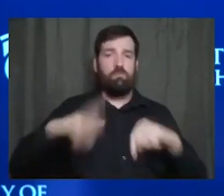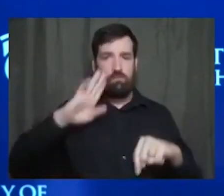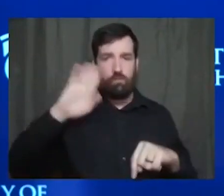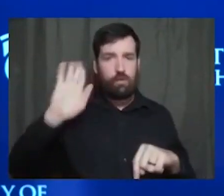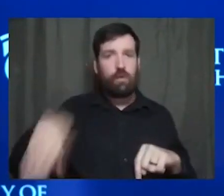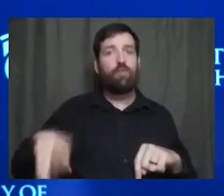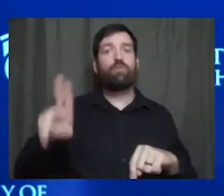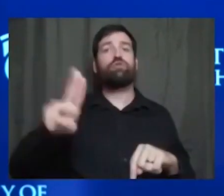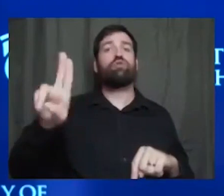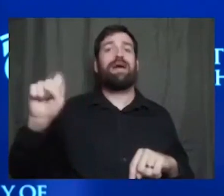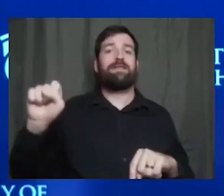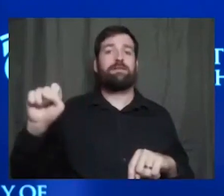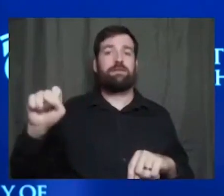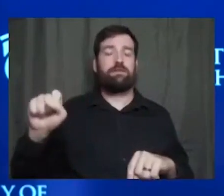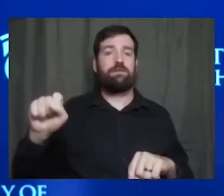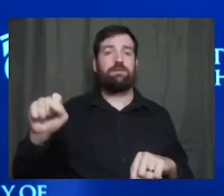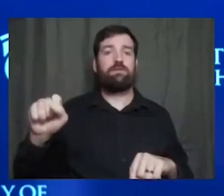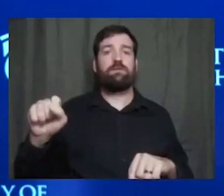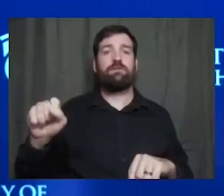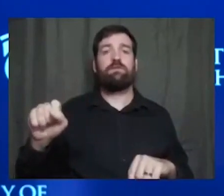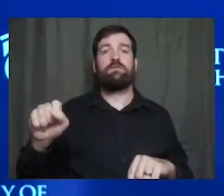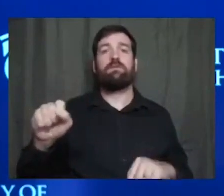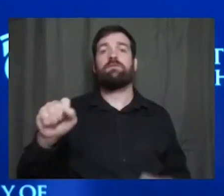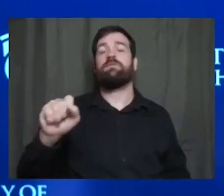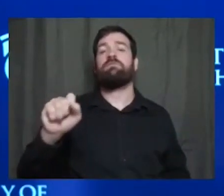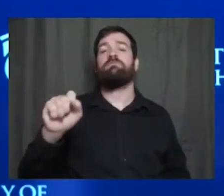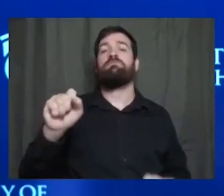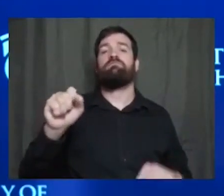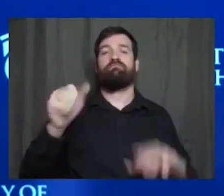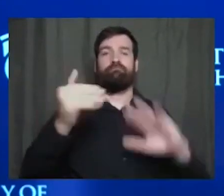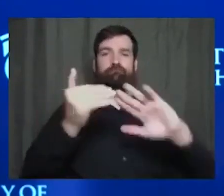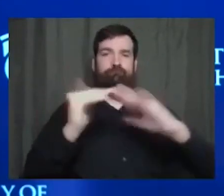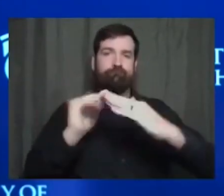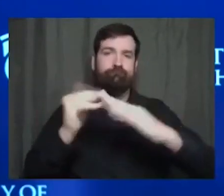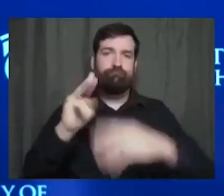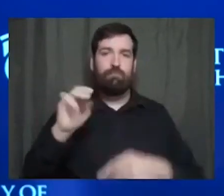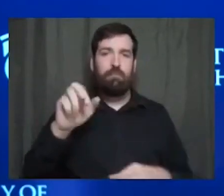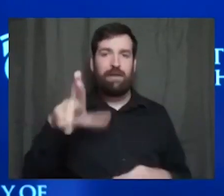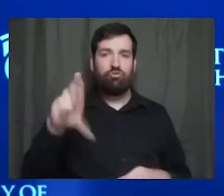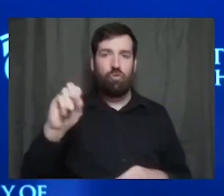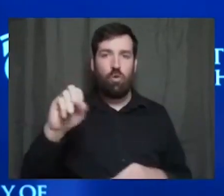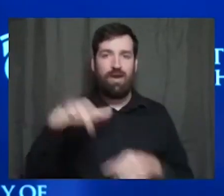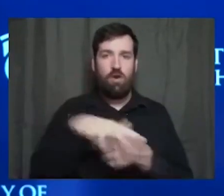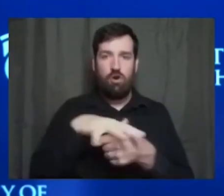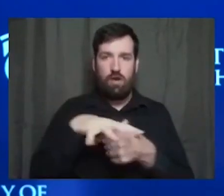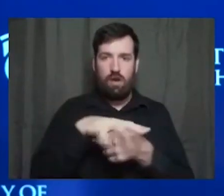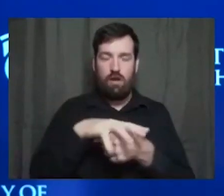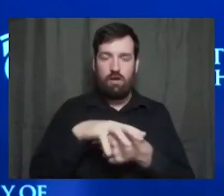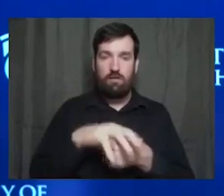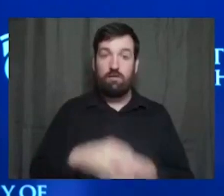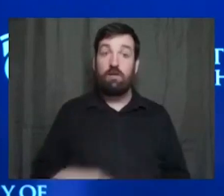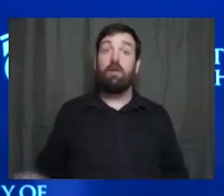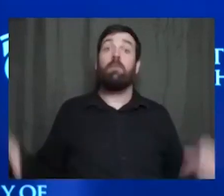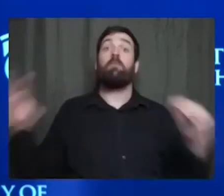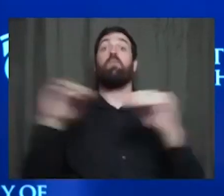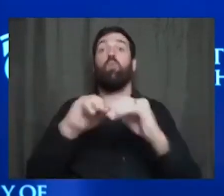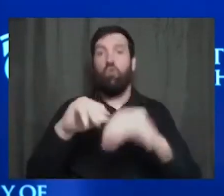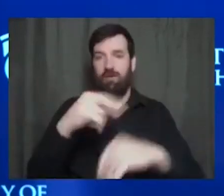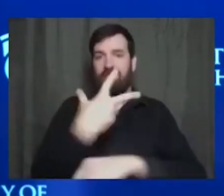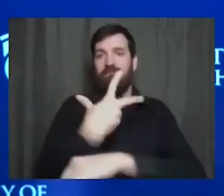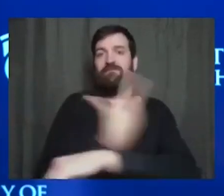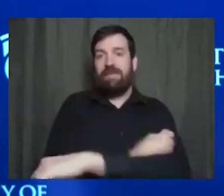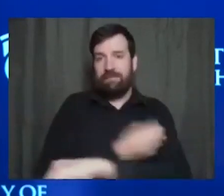in general, the metropolitan areas have a higher percentage of vaccine uptake compared to rural